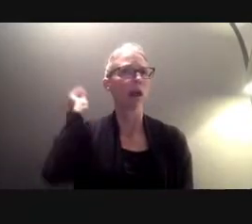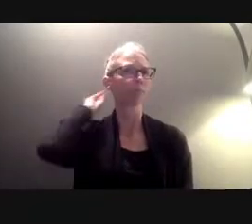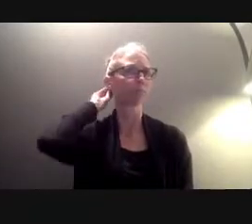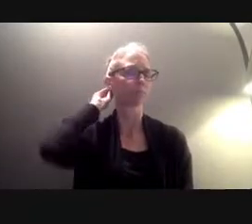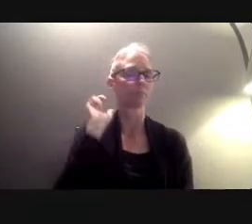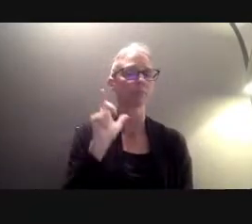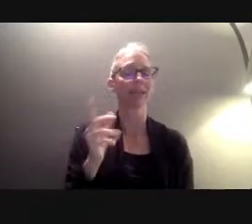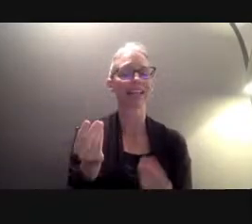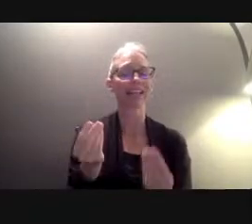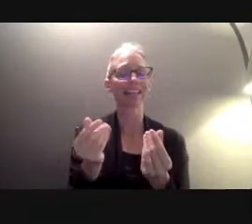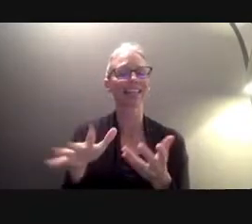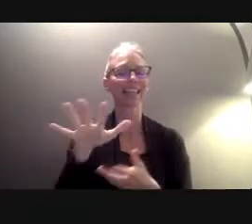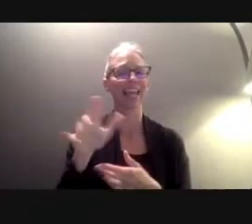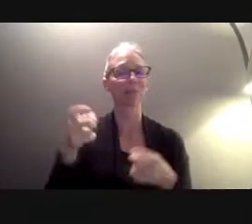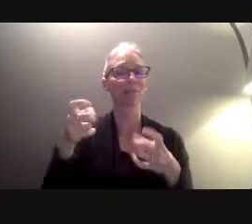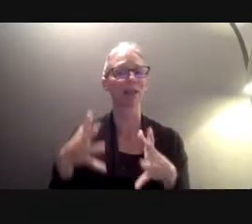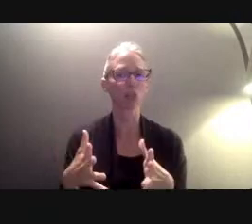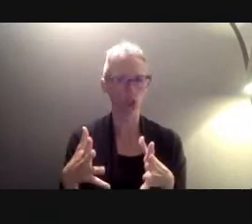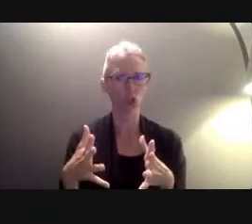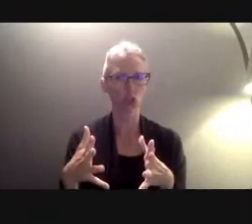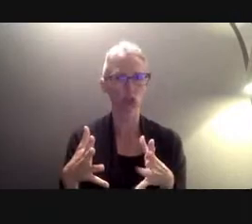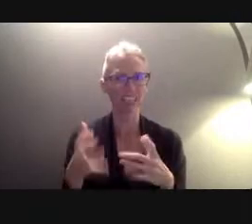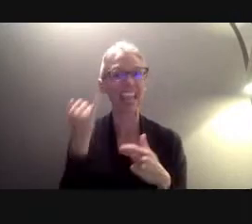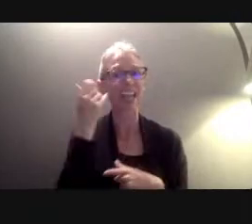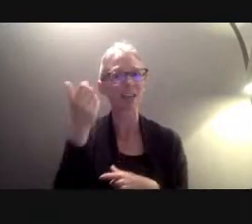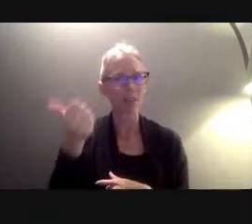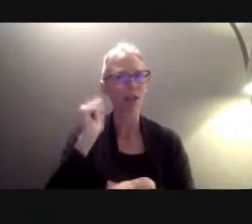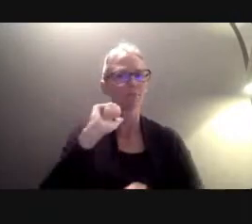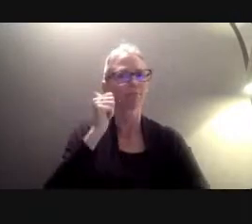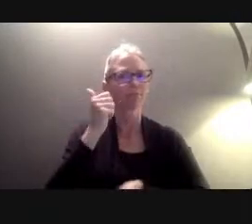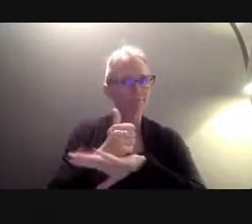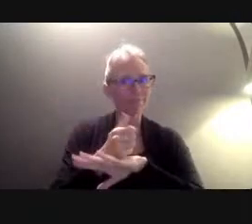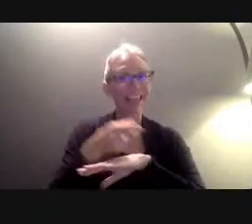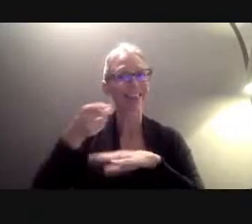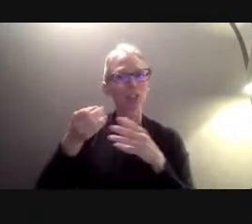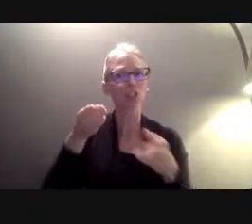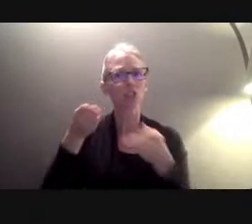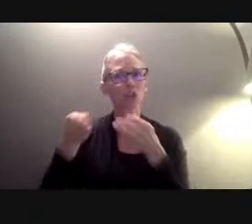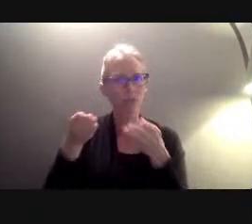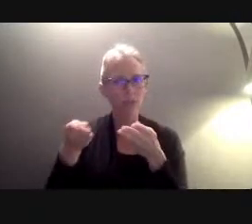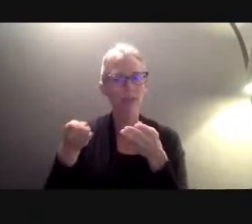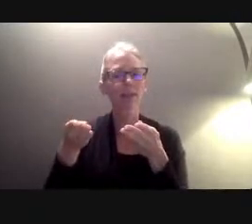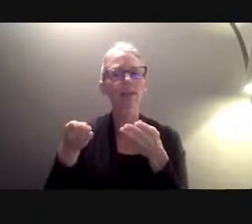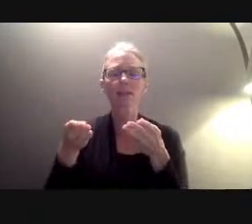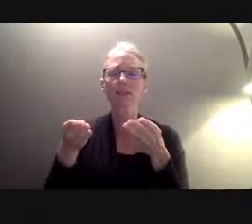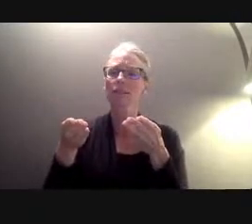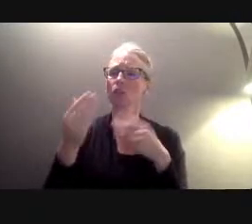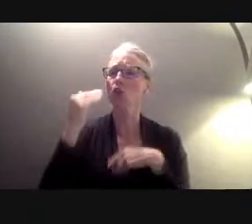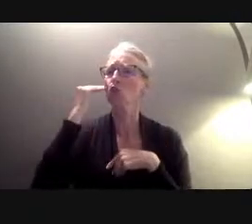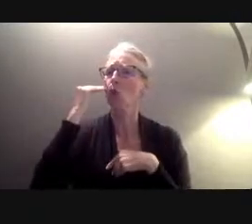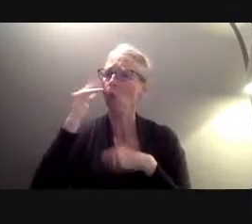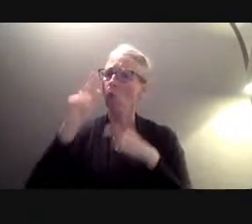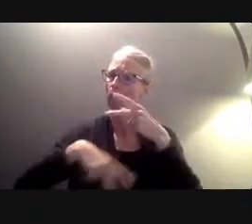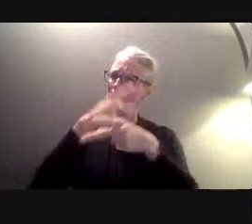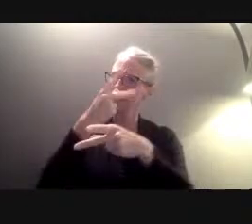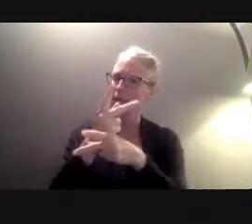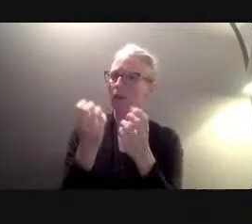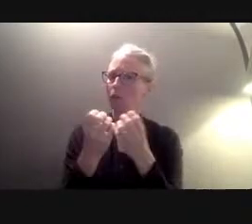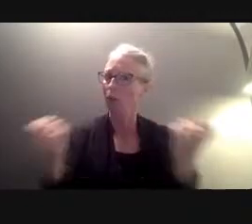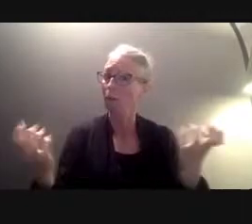start planning these sorts of services and making that kind of equipment available. And